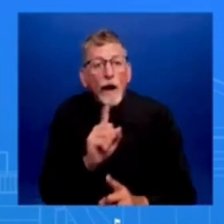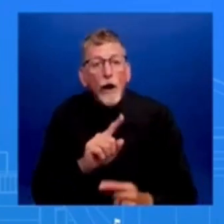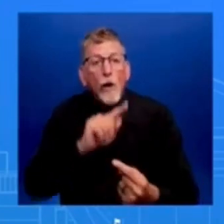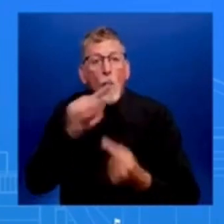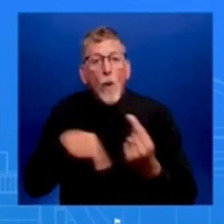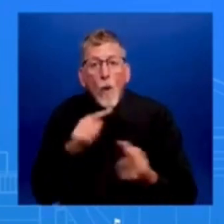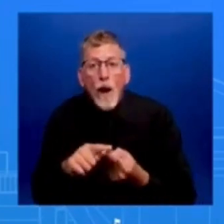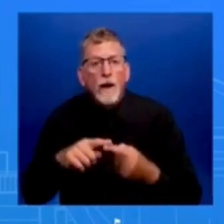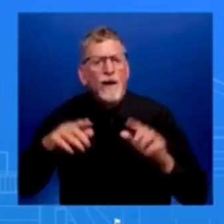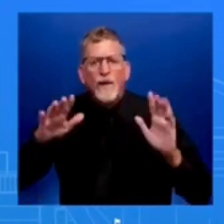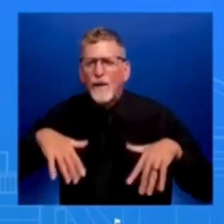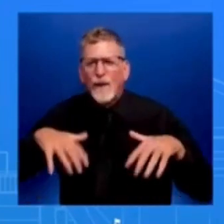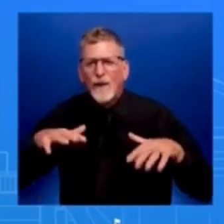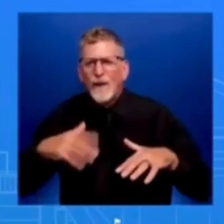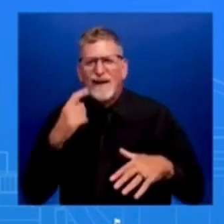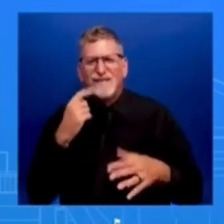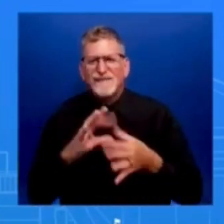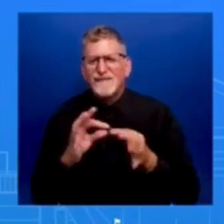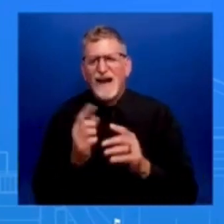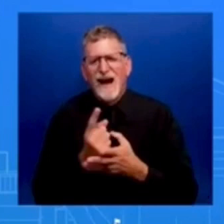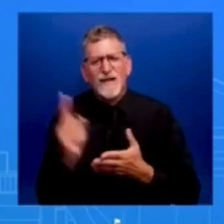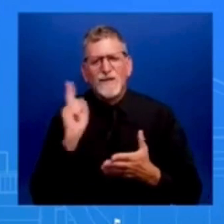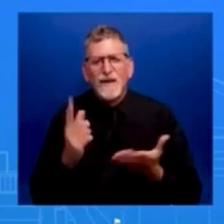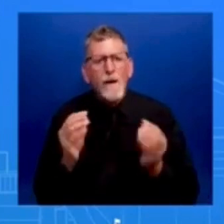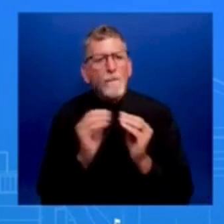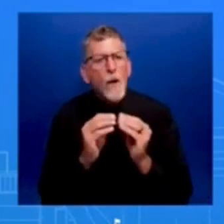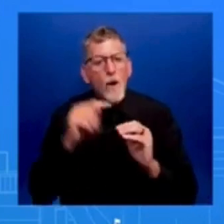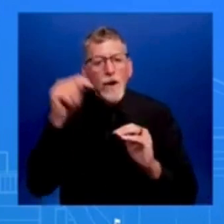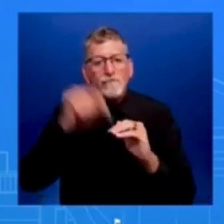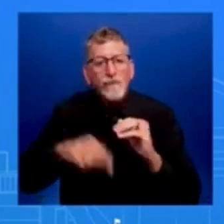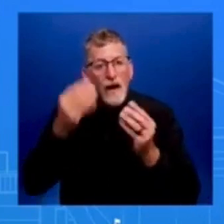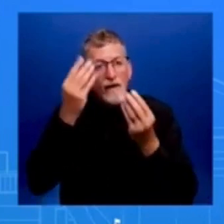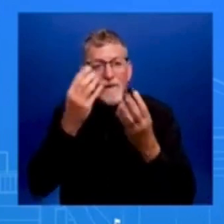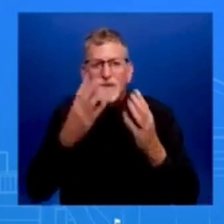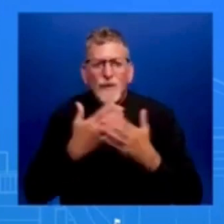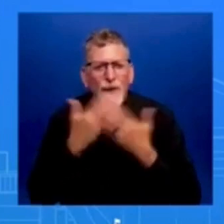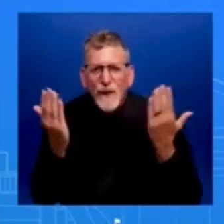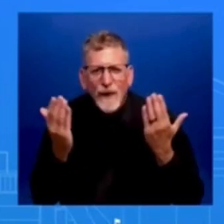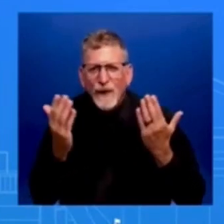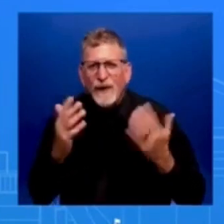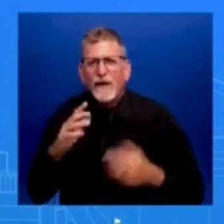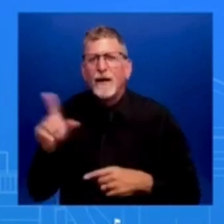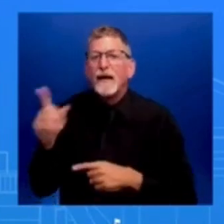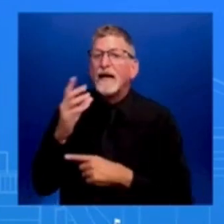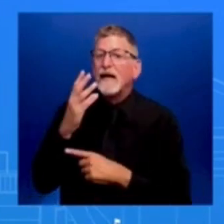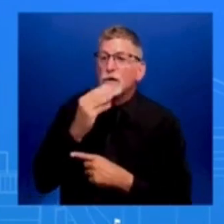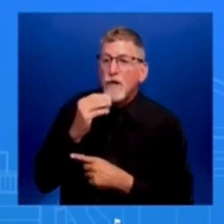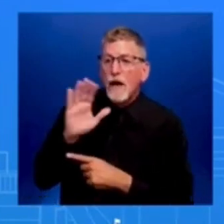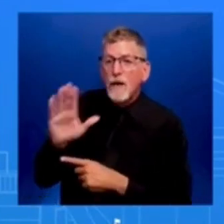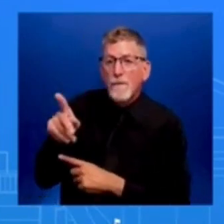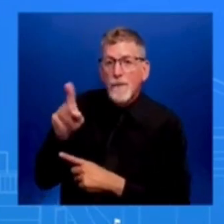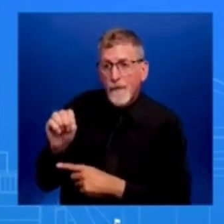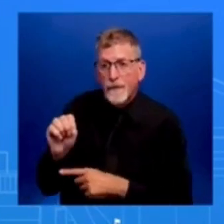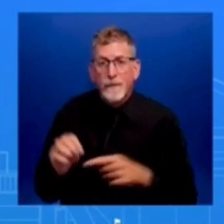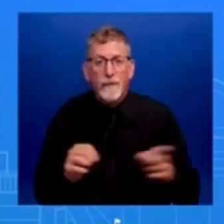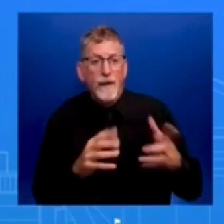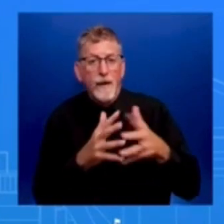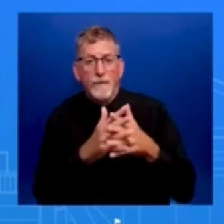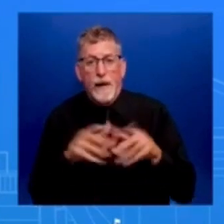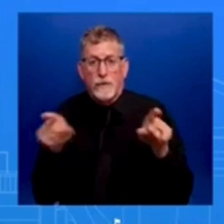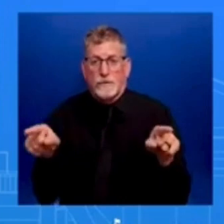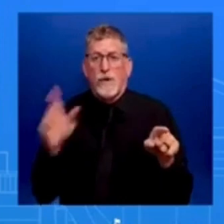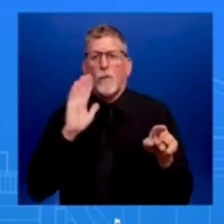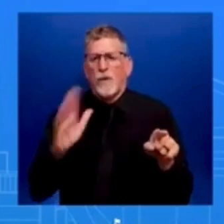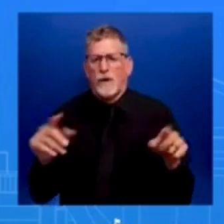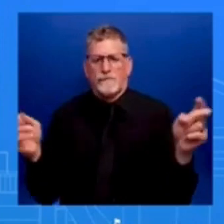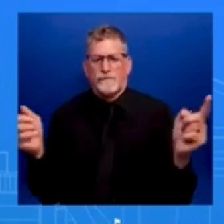that conversation is that they both agreed to meet in the United States later this year. So the President did not invite Netanyahu specifically to the White House. I just want to be very clear. It